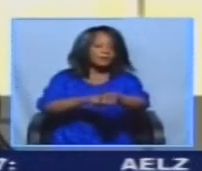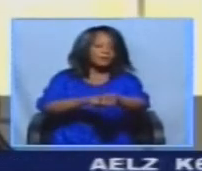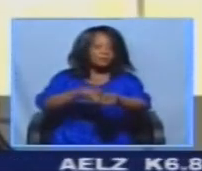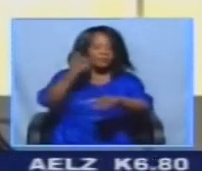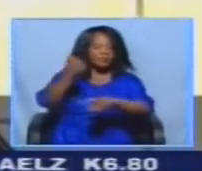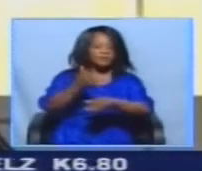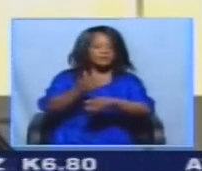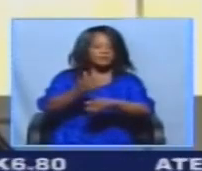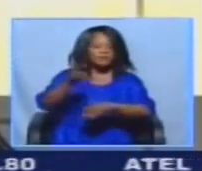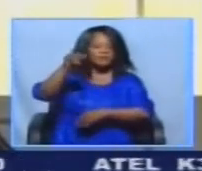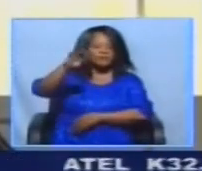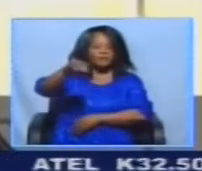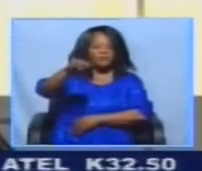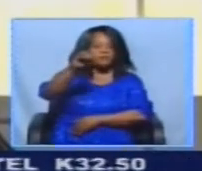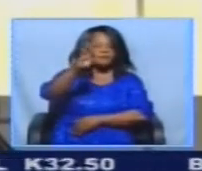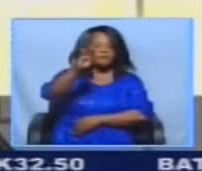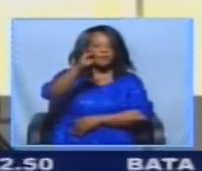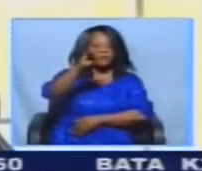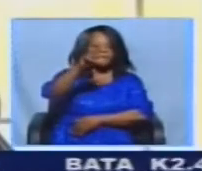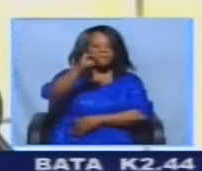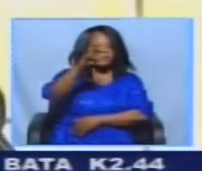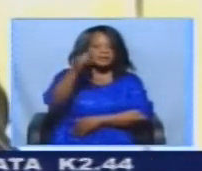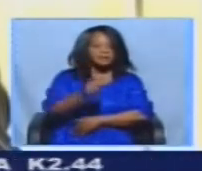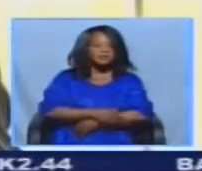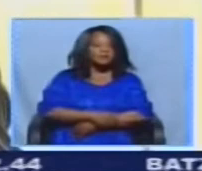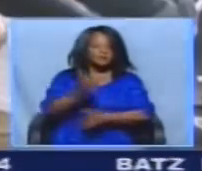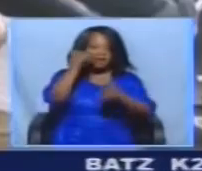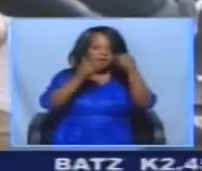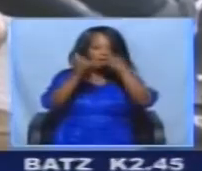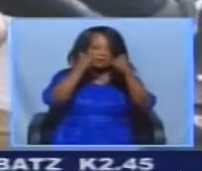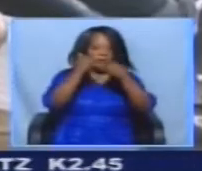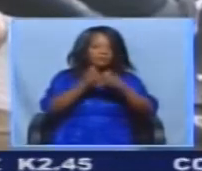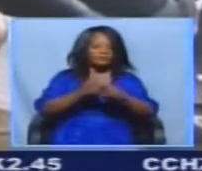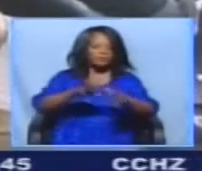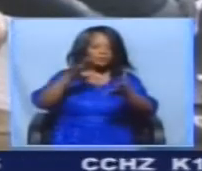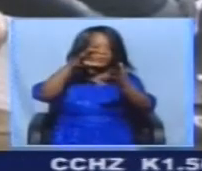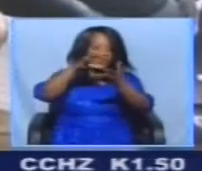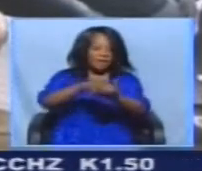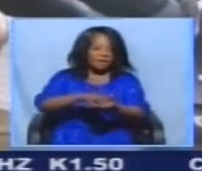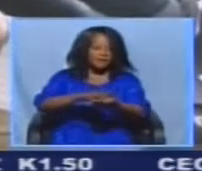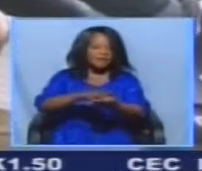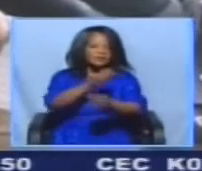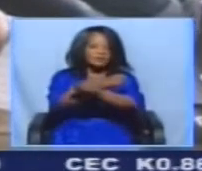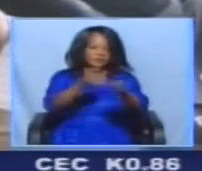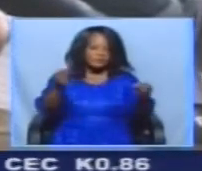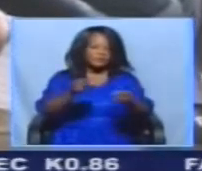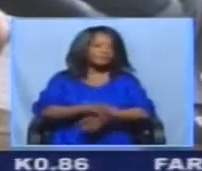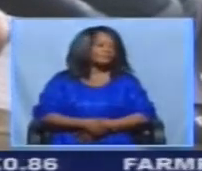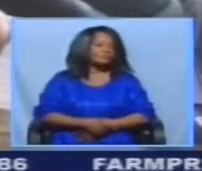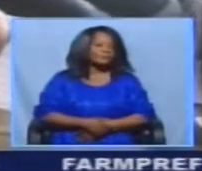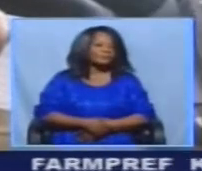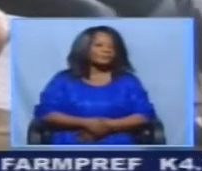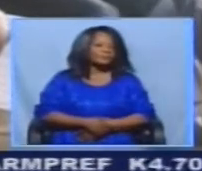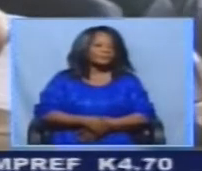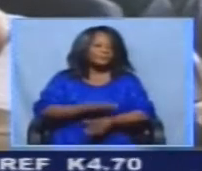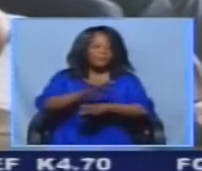inability of the criminal justice system to handle their cases speedily. It is therefore our hope that